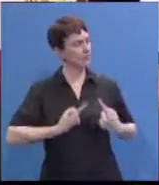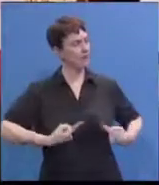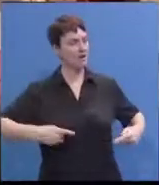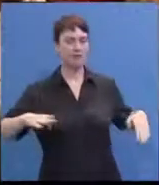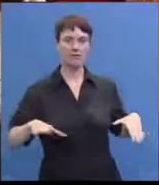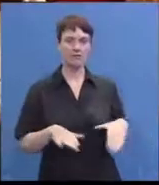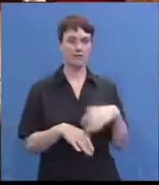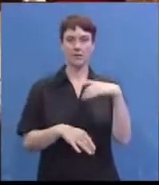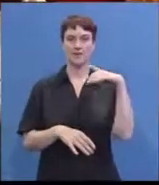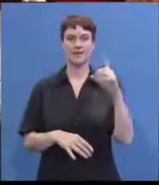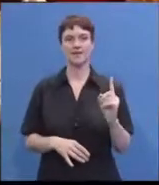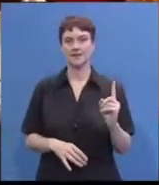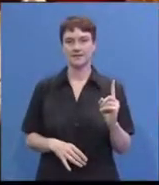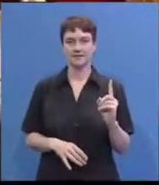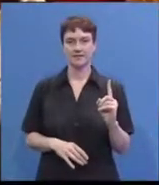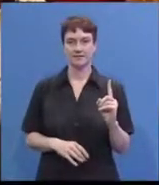God,